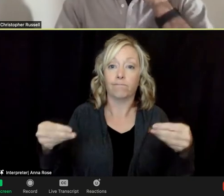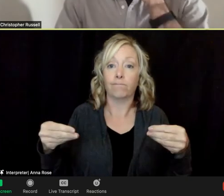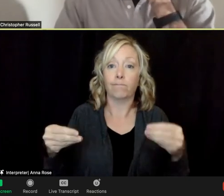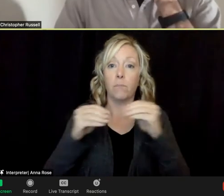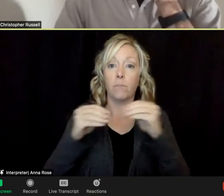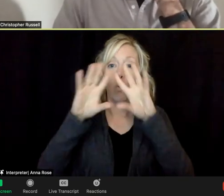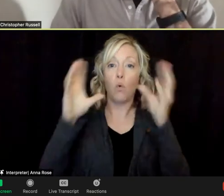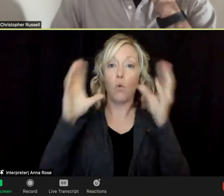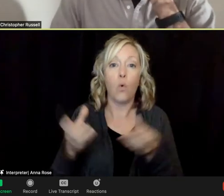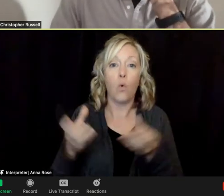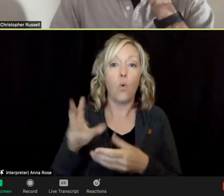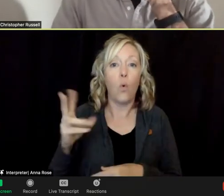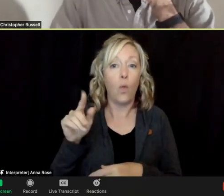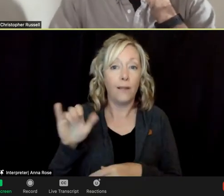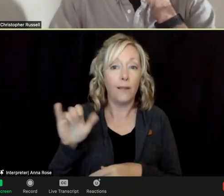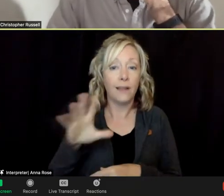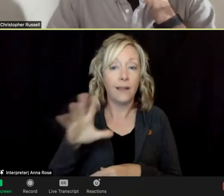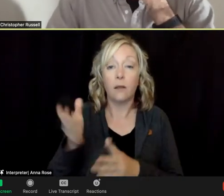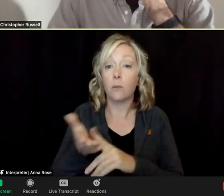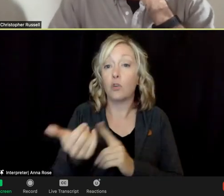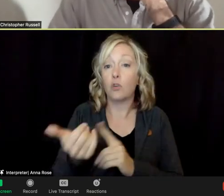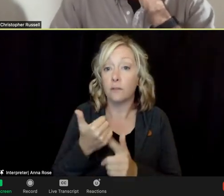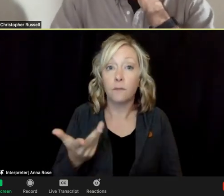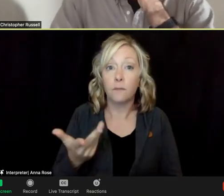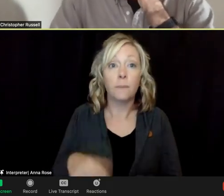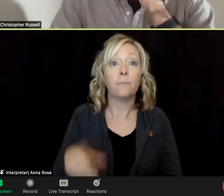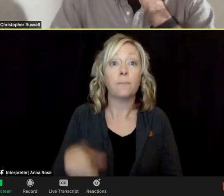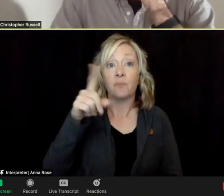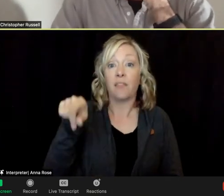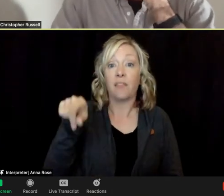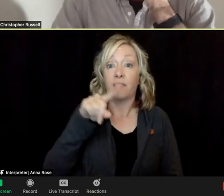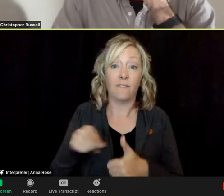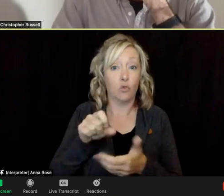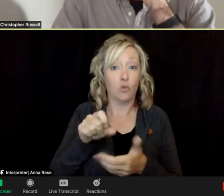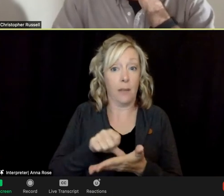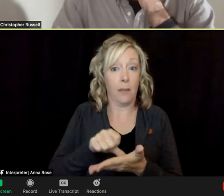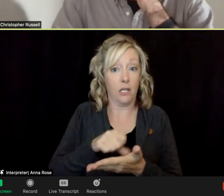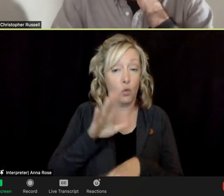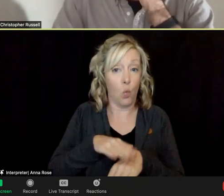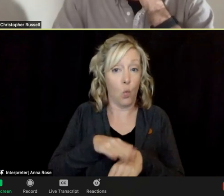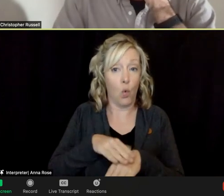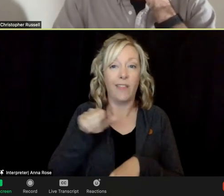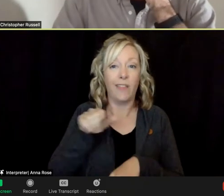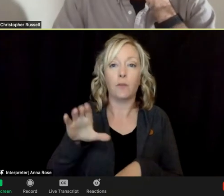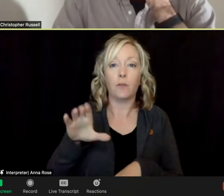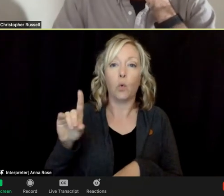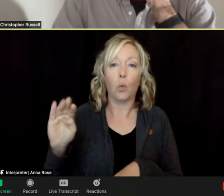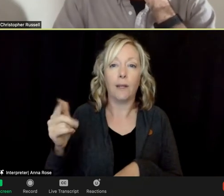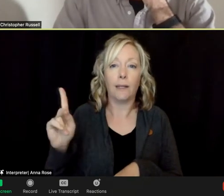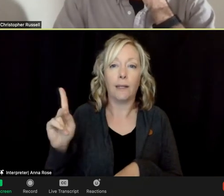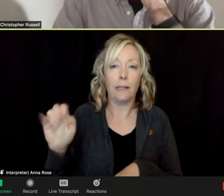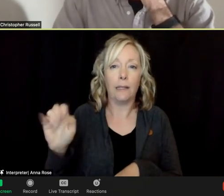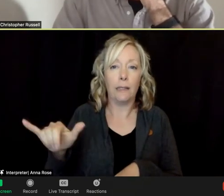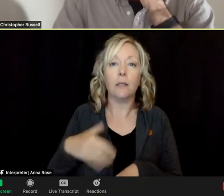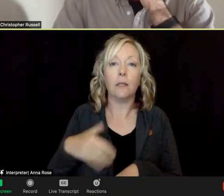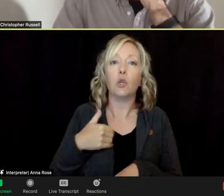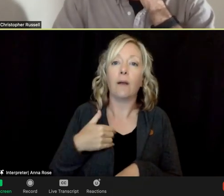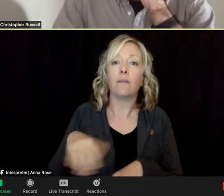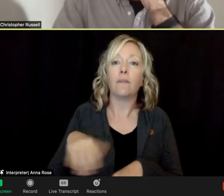holistic and comprehensive. So this is just the first page of it. It's like the coding key. So you've got the